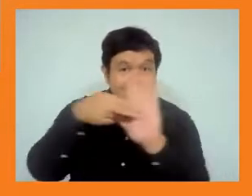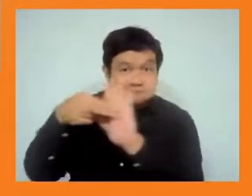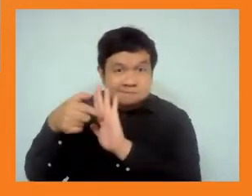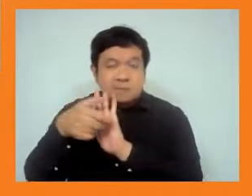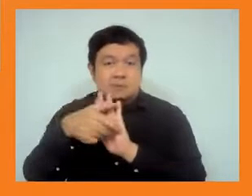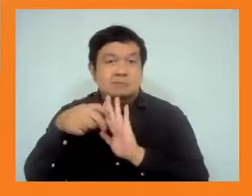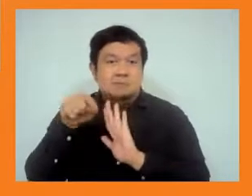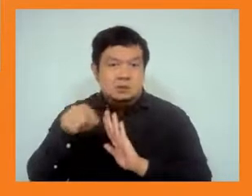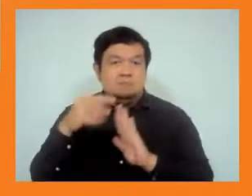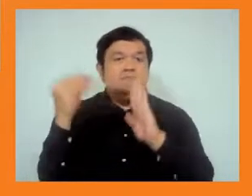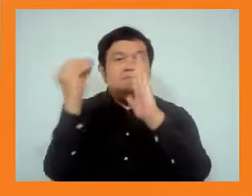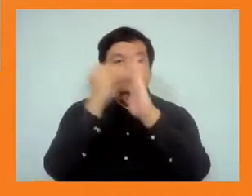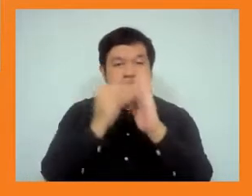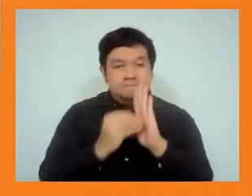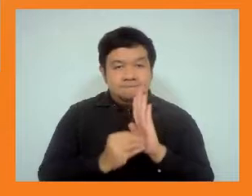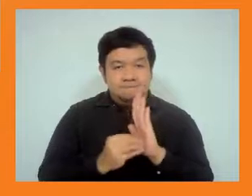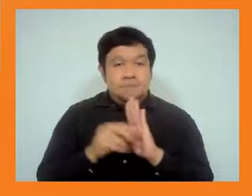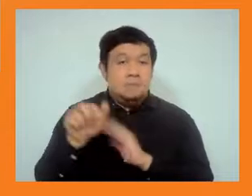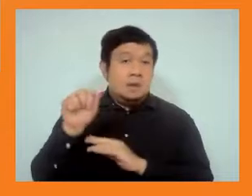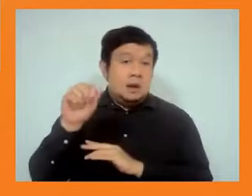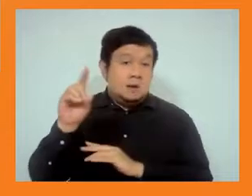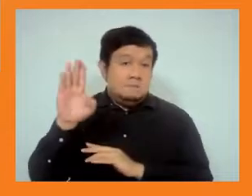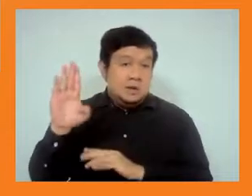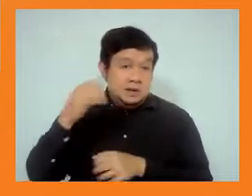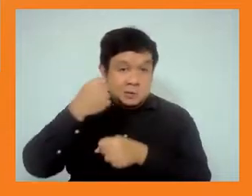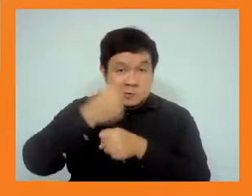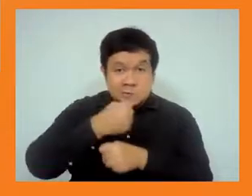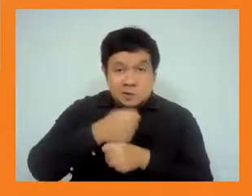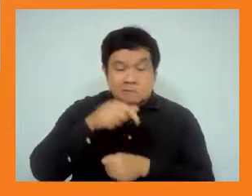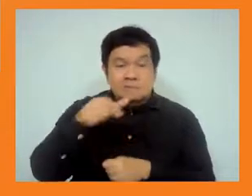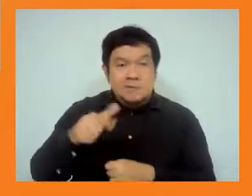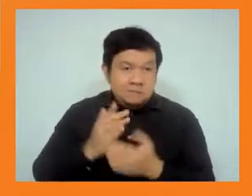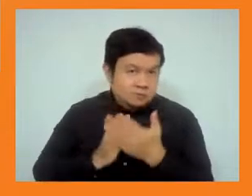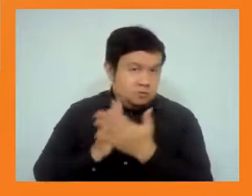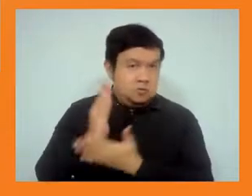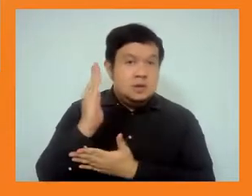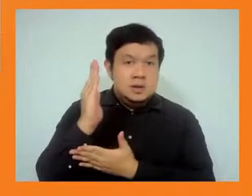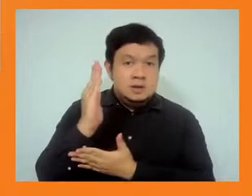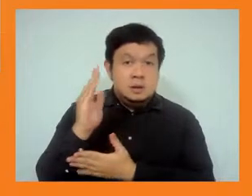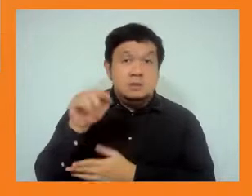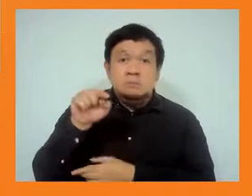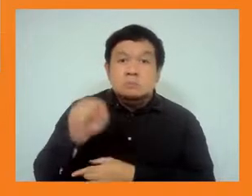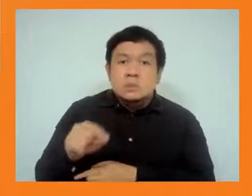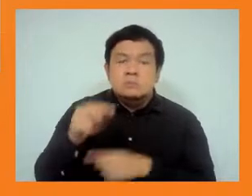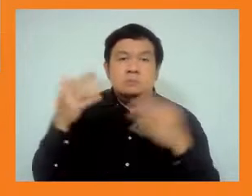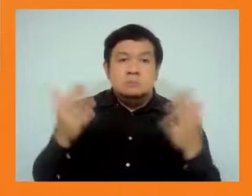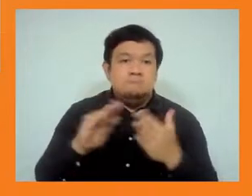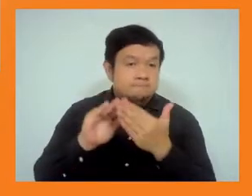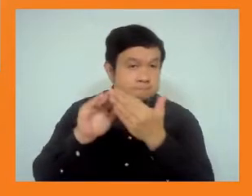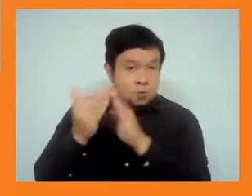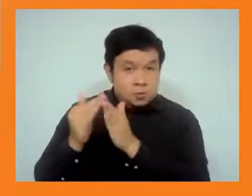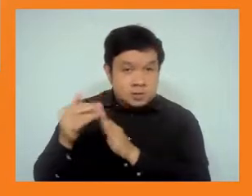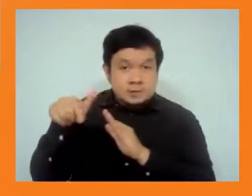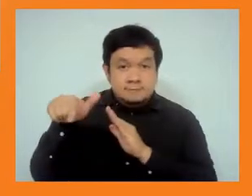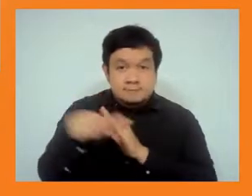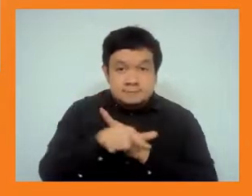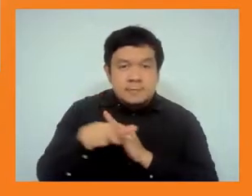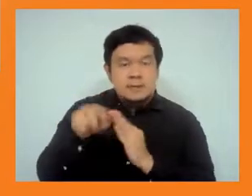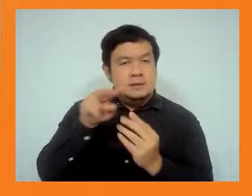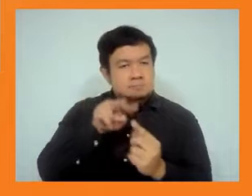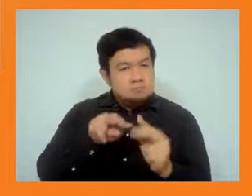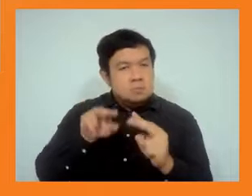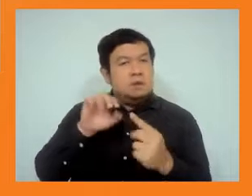president. The economic crisis actually weakened the implementation of the safeguard. I think this is a serious issue for Sri Lanka, but not only for